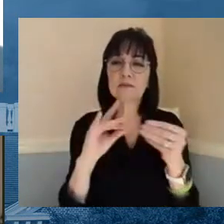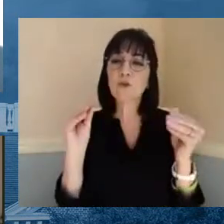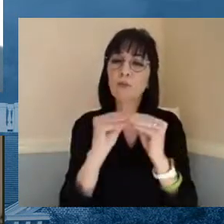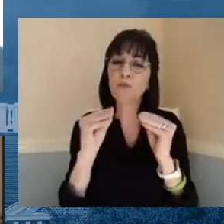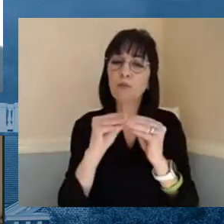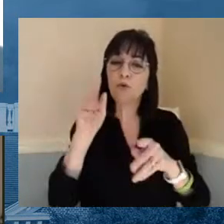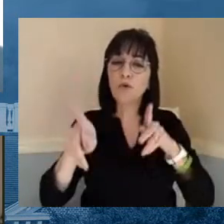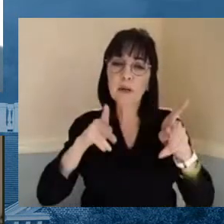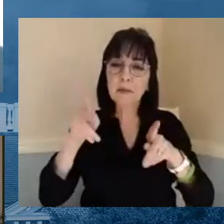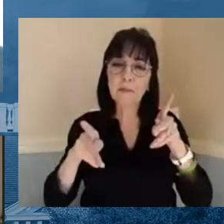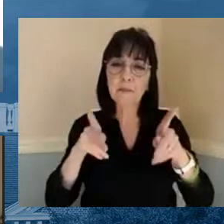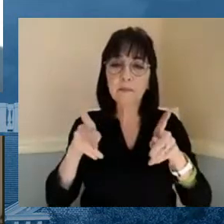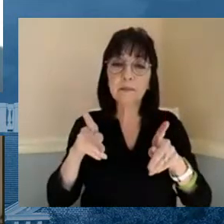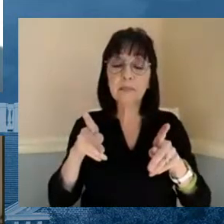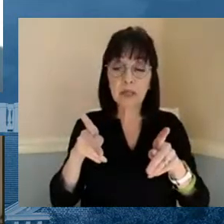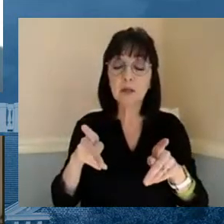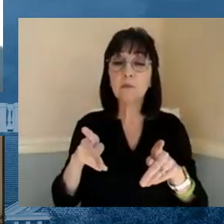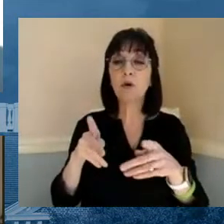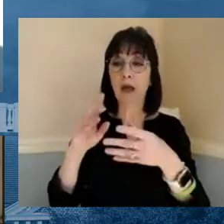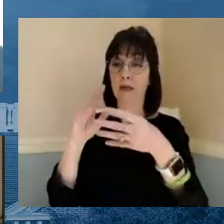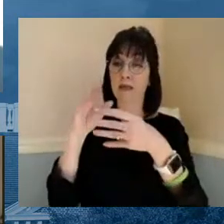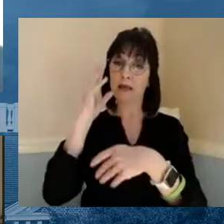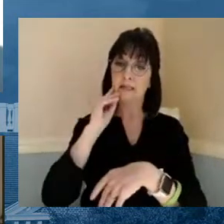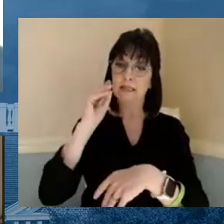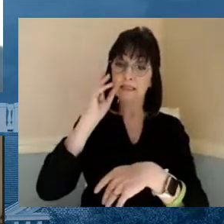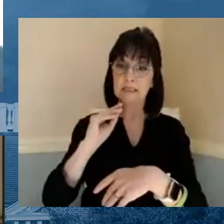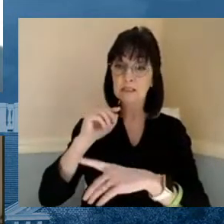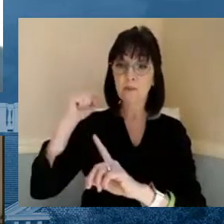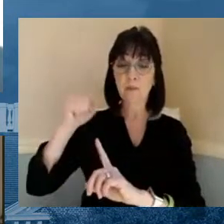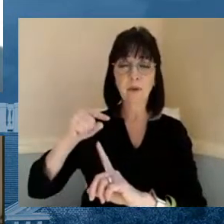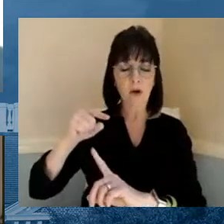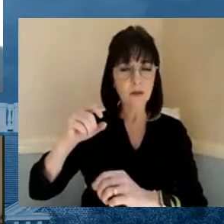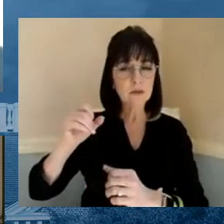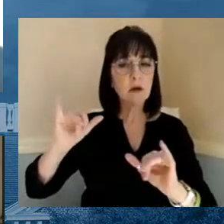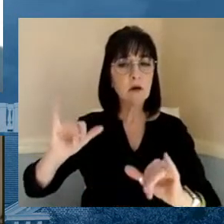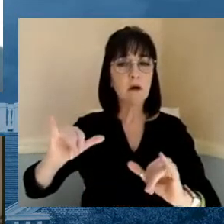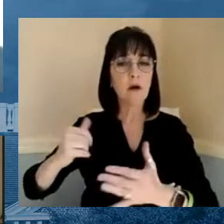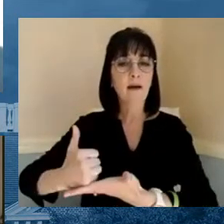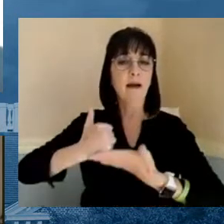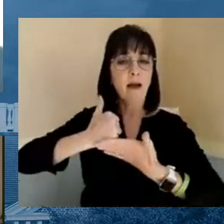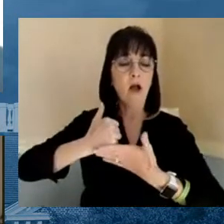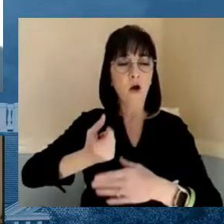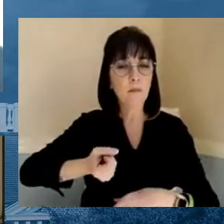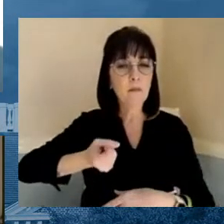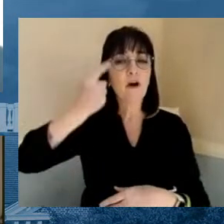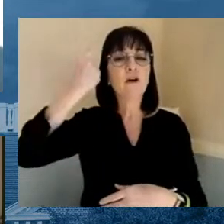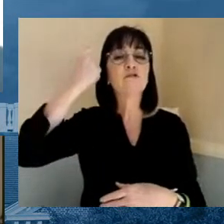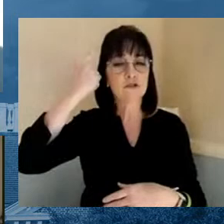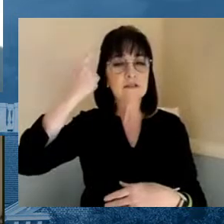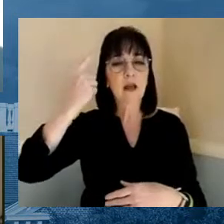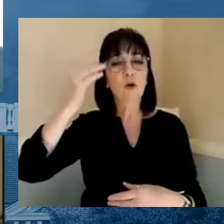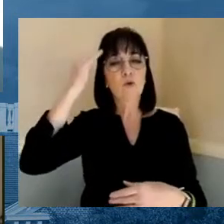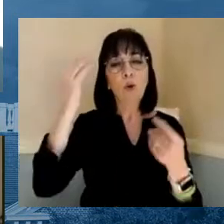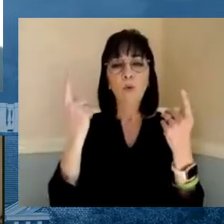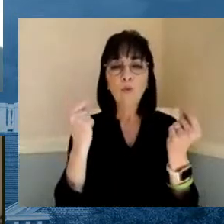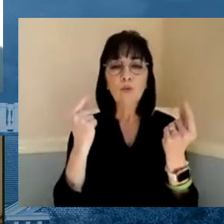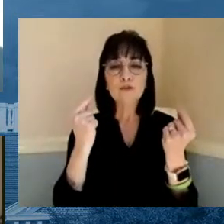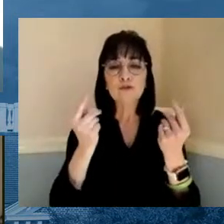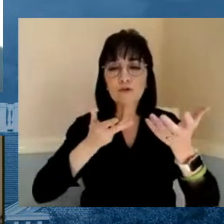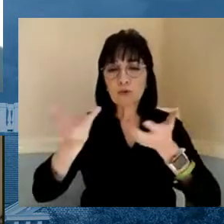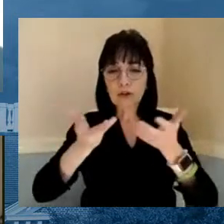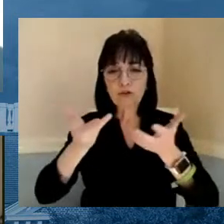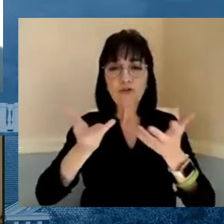that experience has helped them better themselves and better the way they interact and engage with folks throughout our